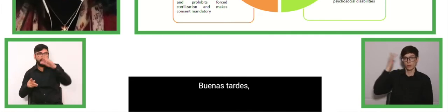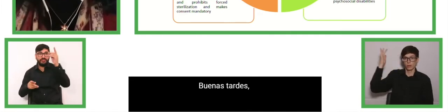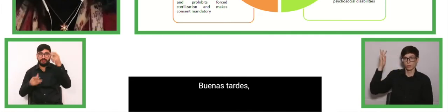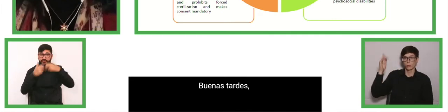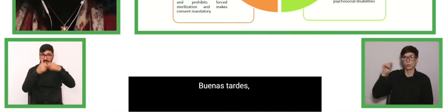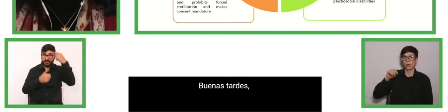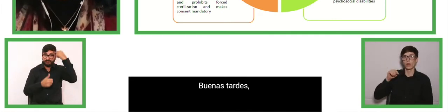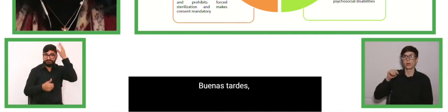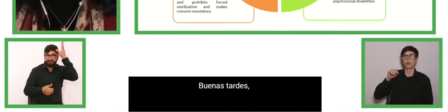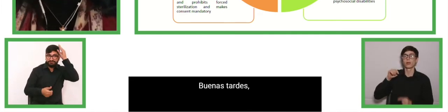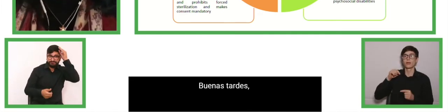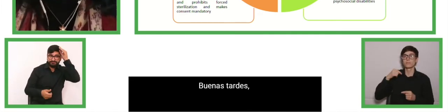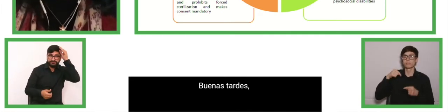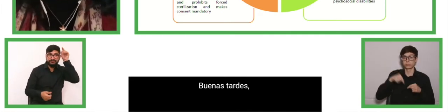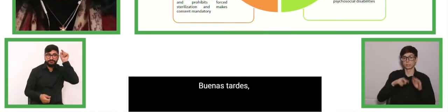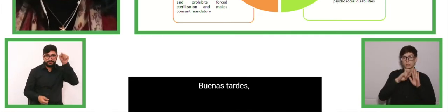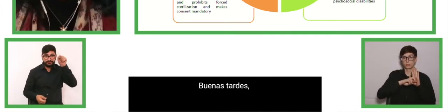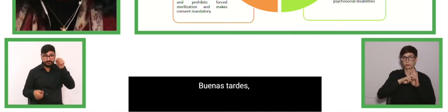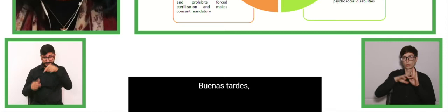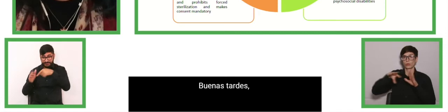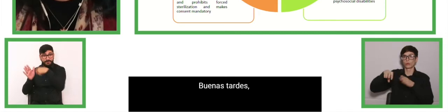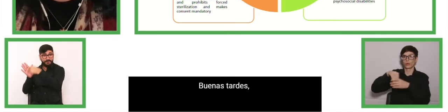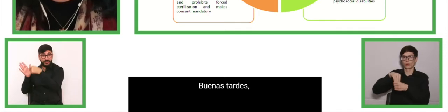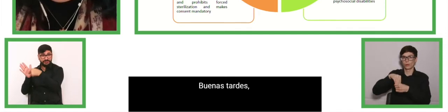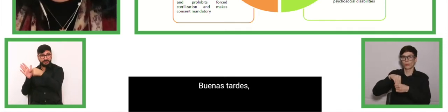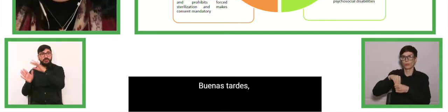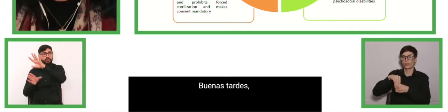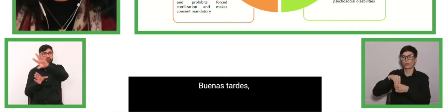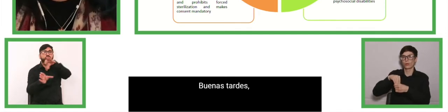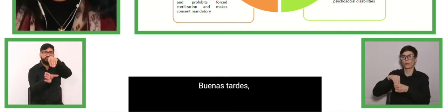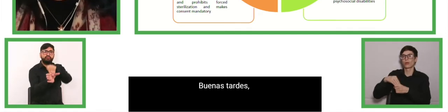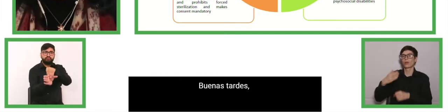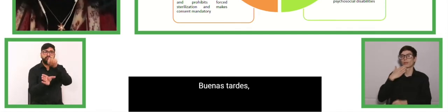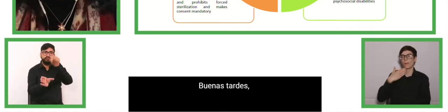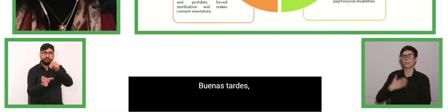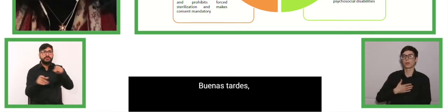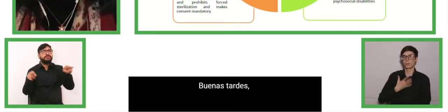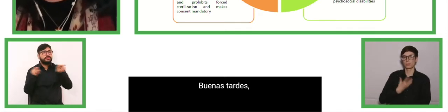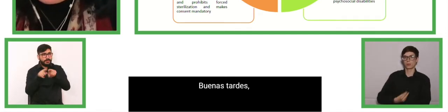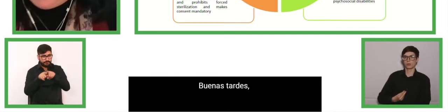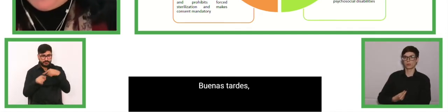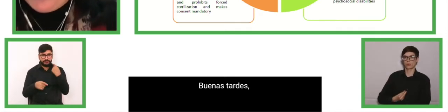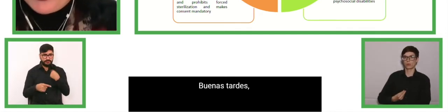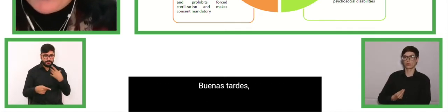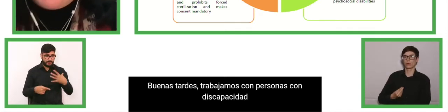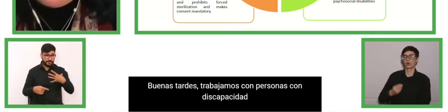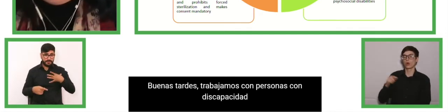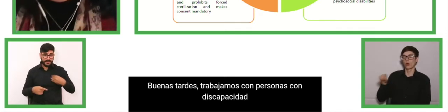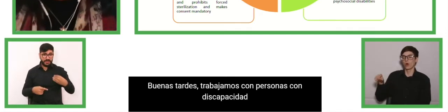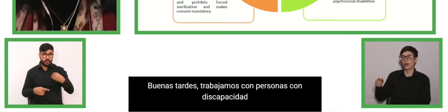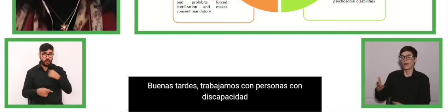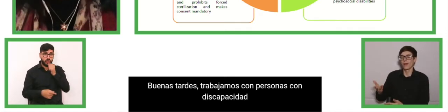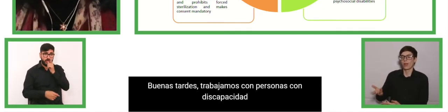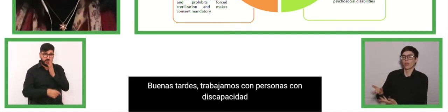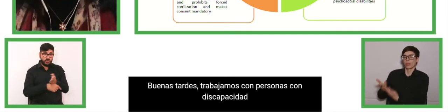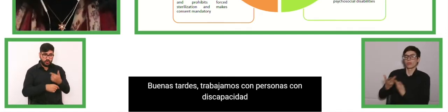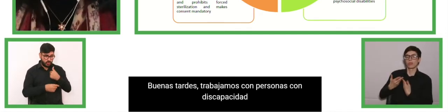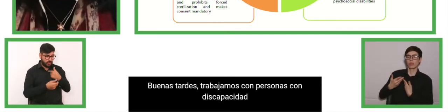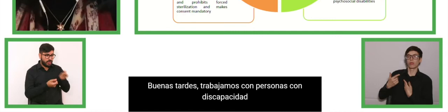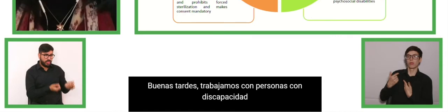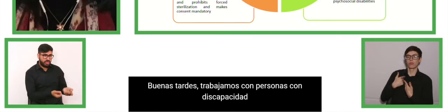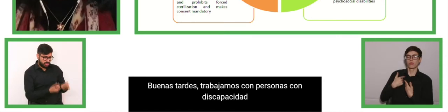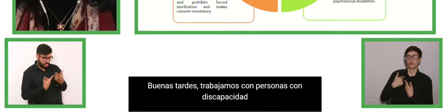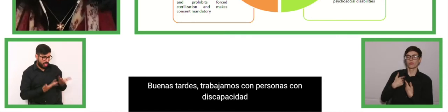project, including, of course, my son Alejandro, who is my inspiration on all that I